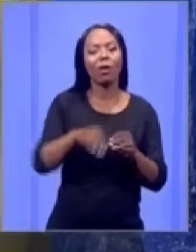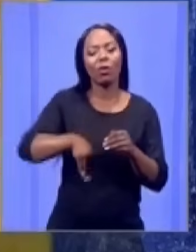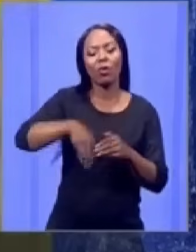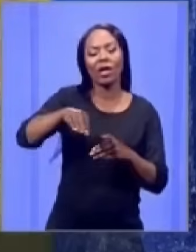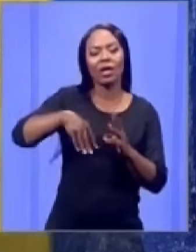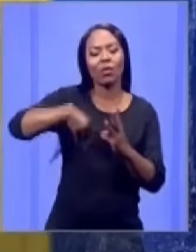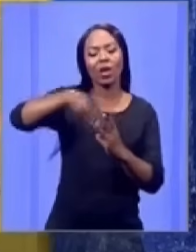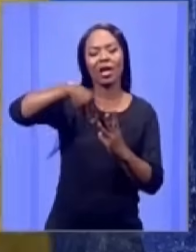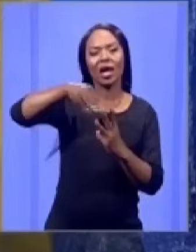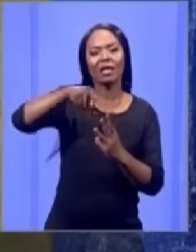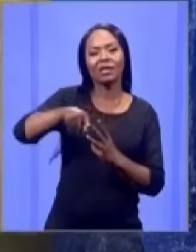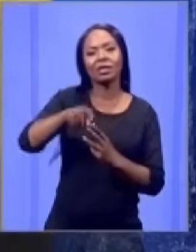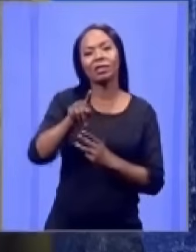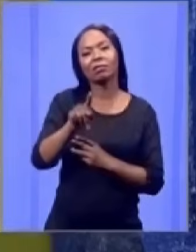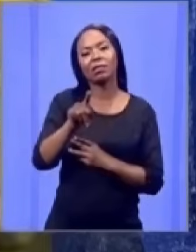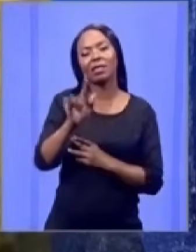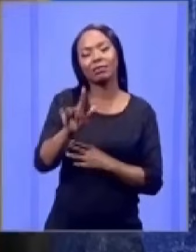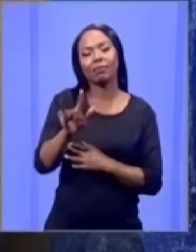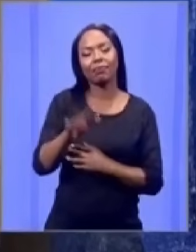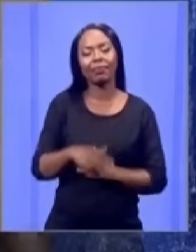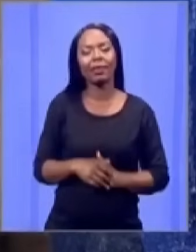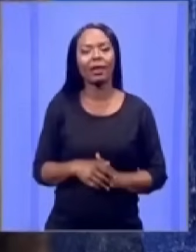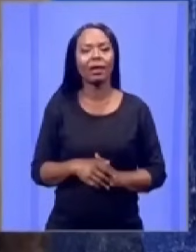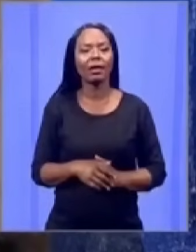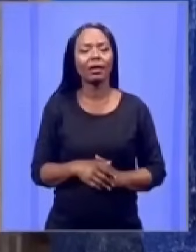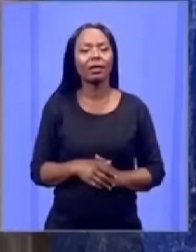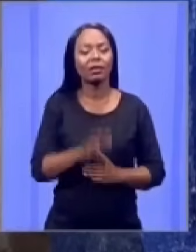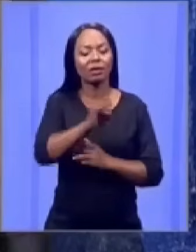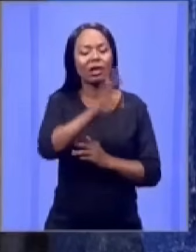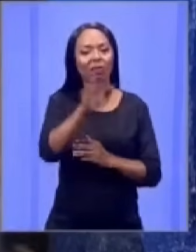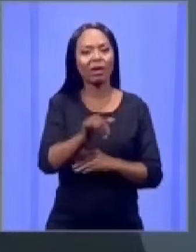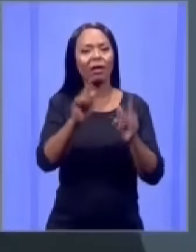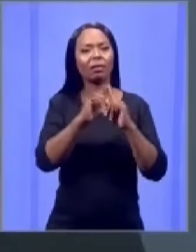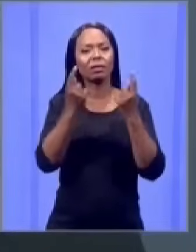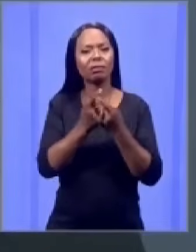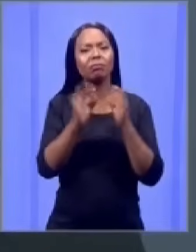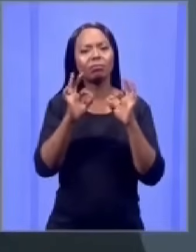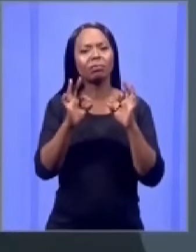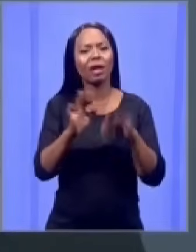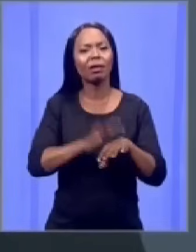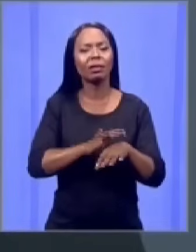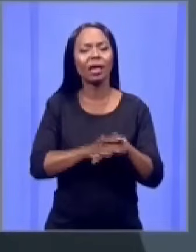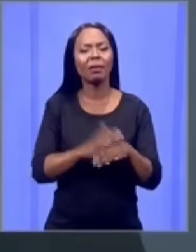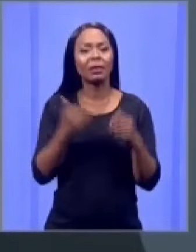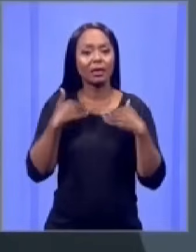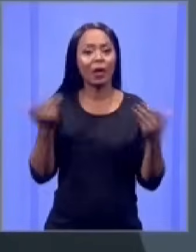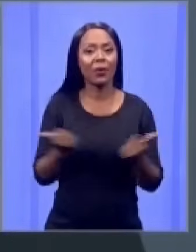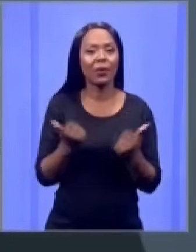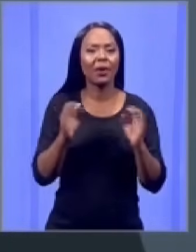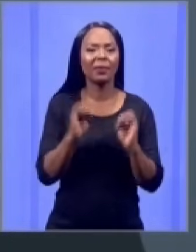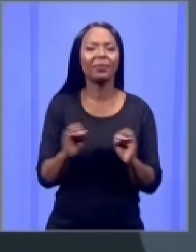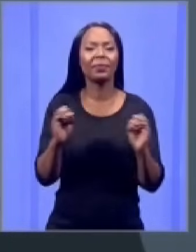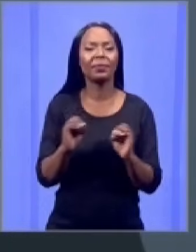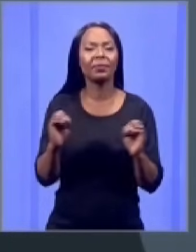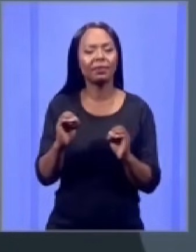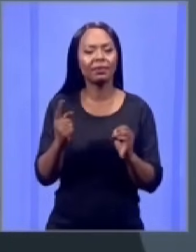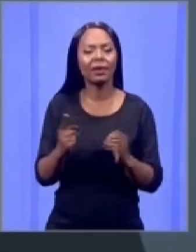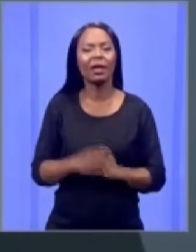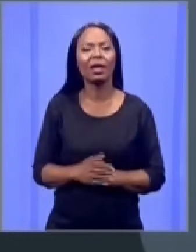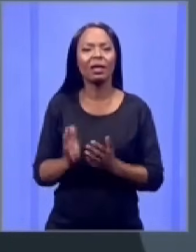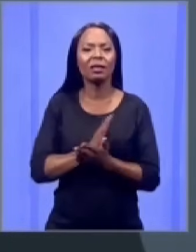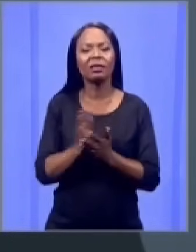di na le tshepo e kgolo ho di-Proteas. The South African team are in a good space that if we didn't have a good start, the other guys would come up and score